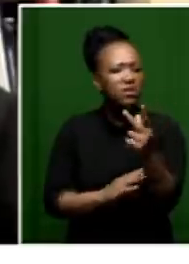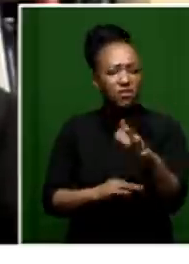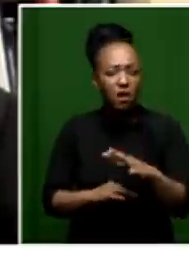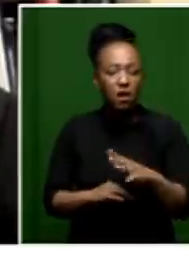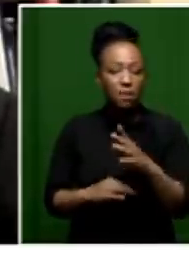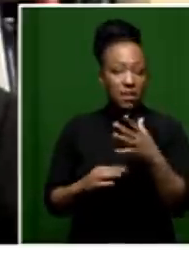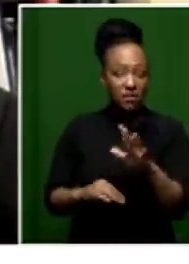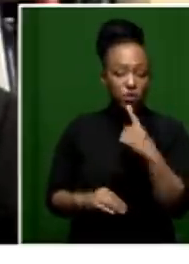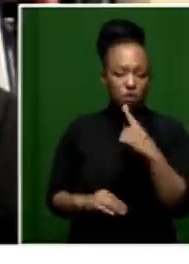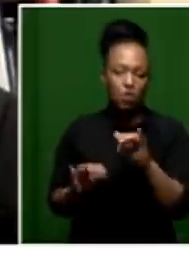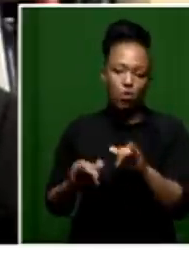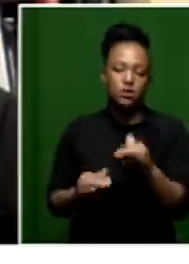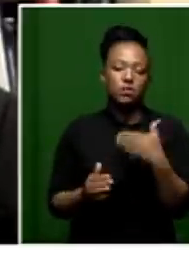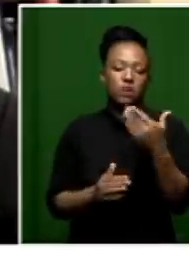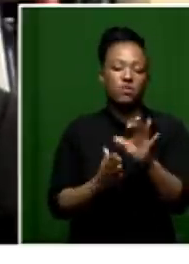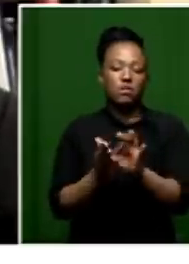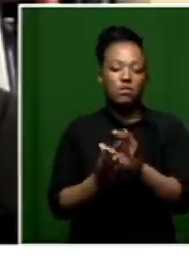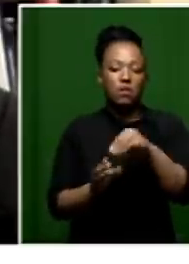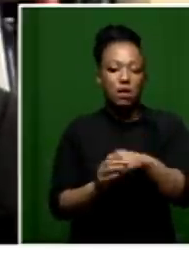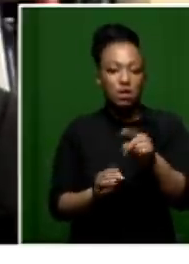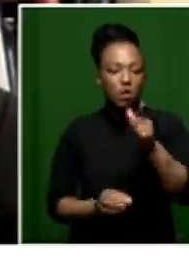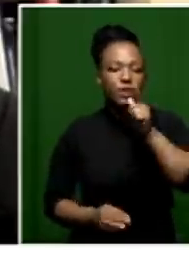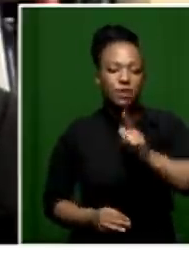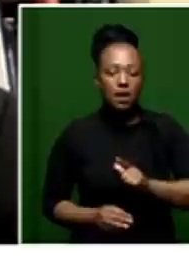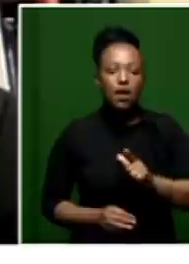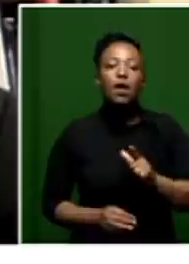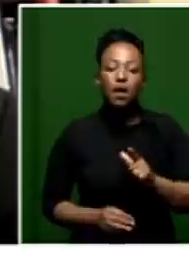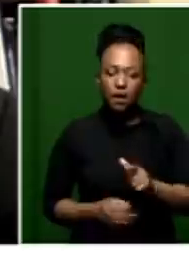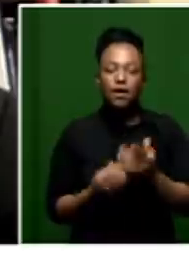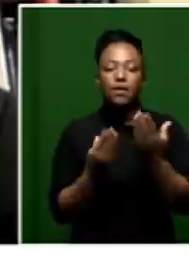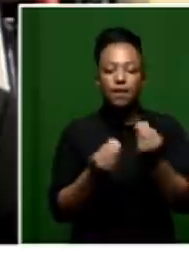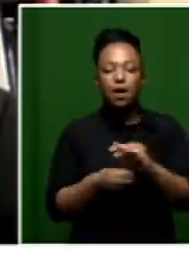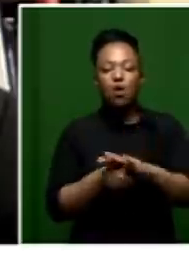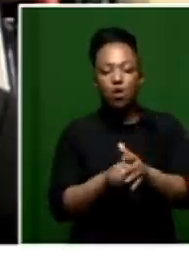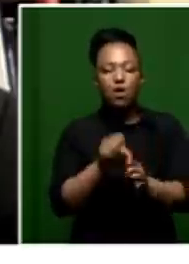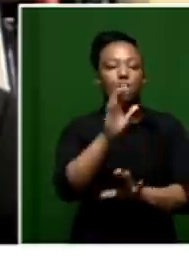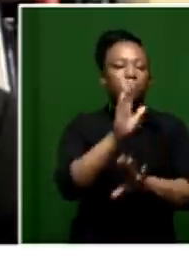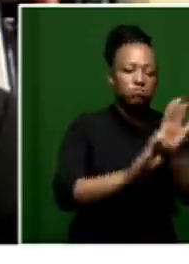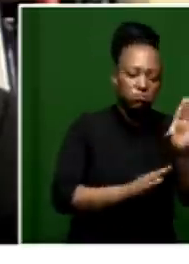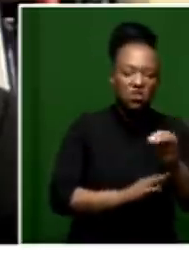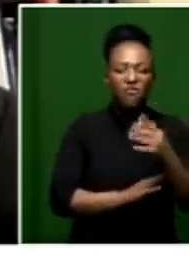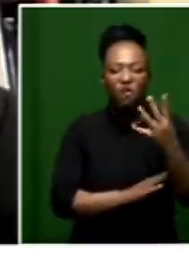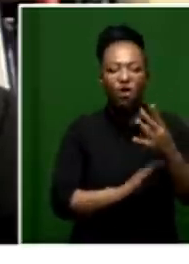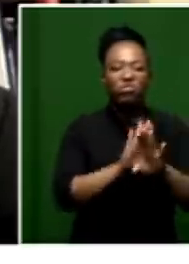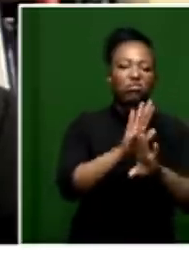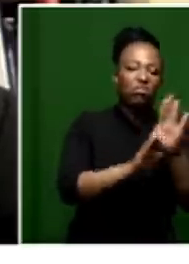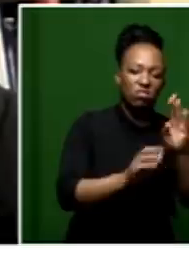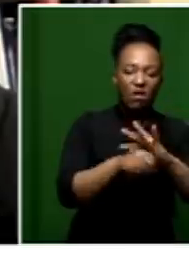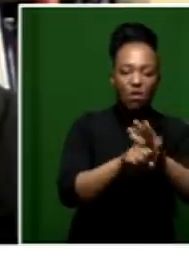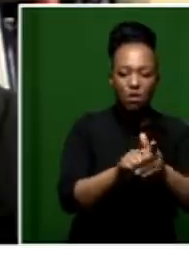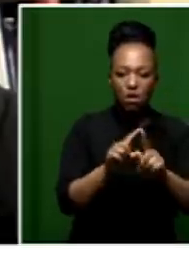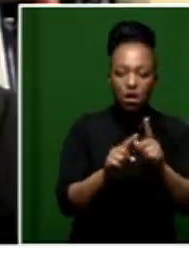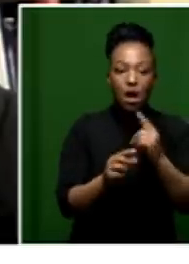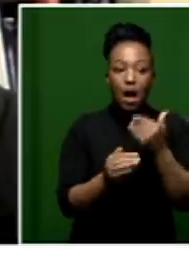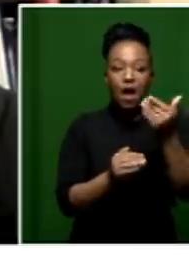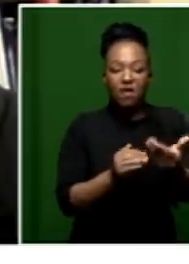wait for it. After the elections, we will be told about the spike in numbers, the fourth wave, and everything that is happening that we are